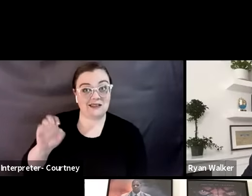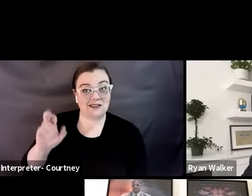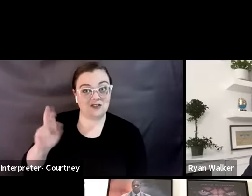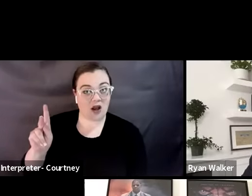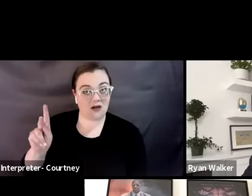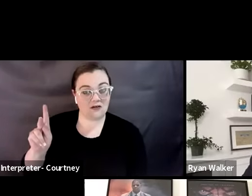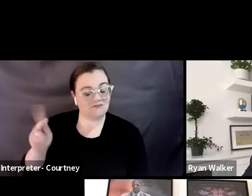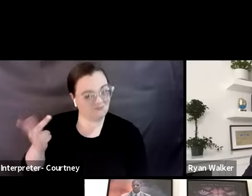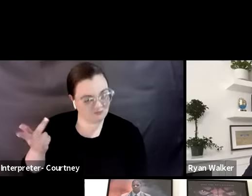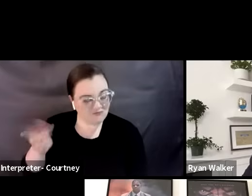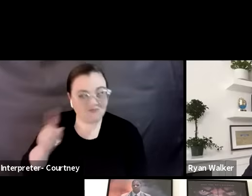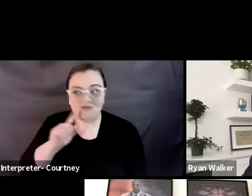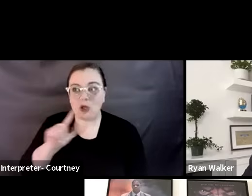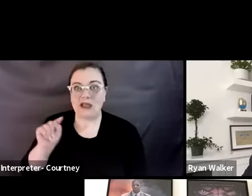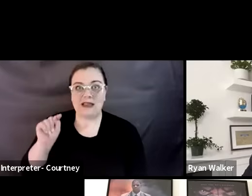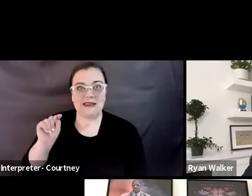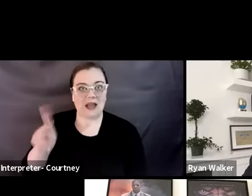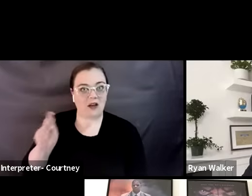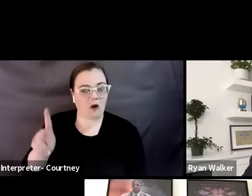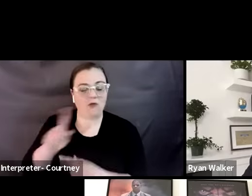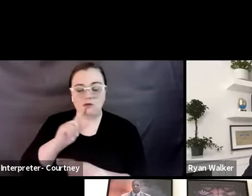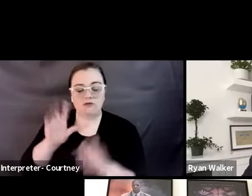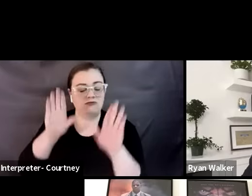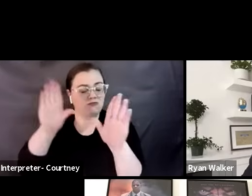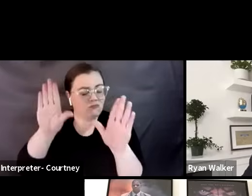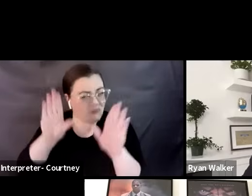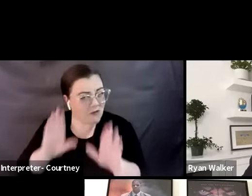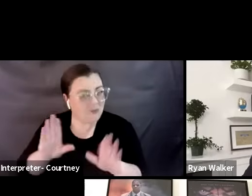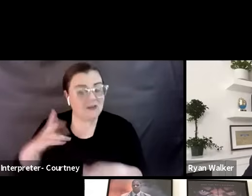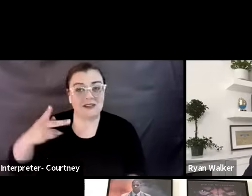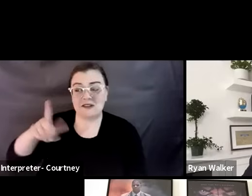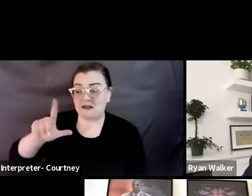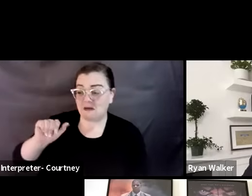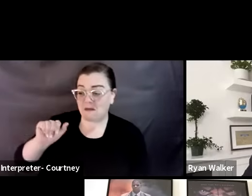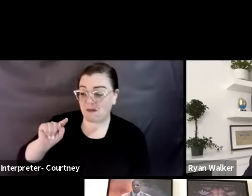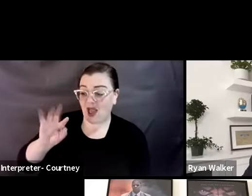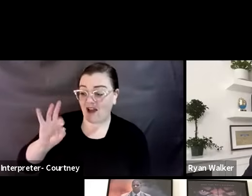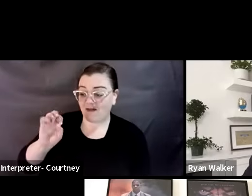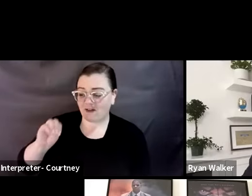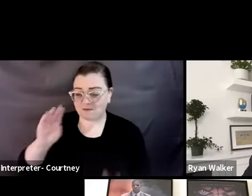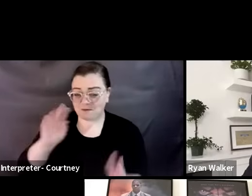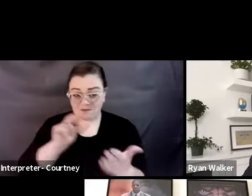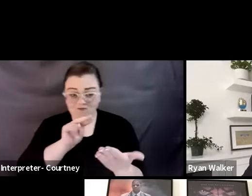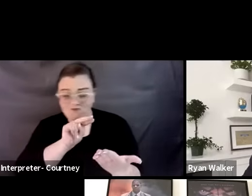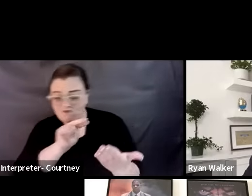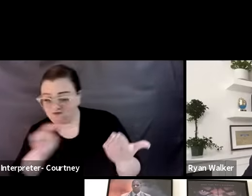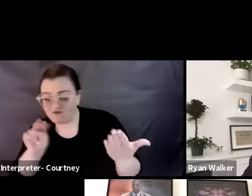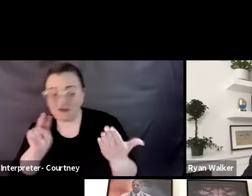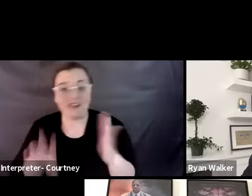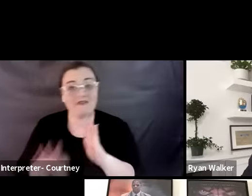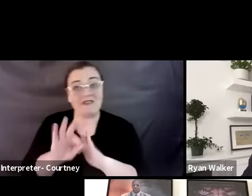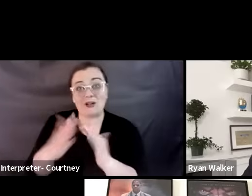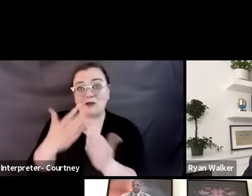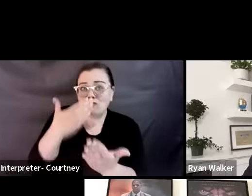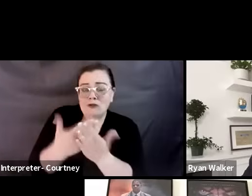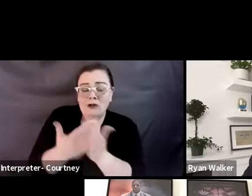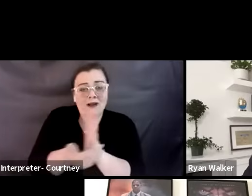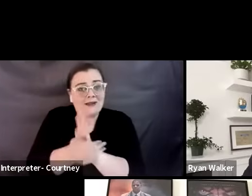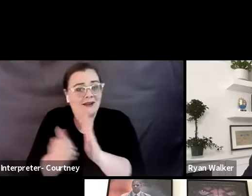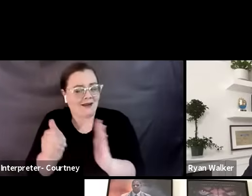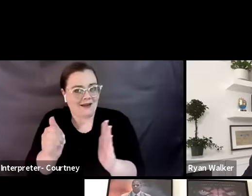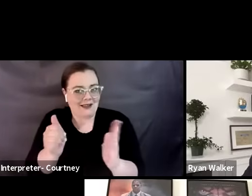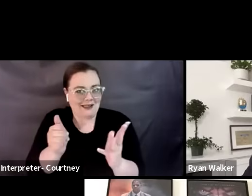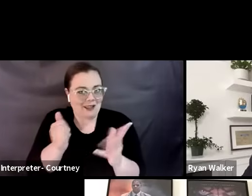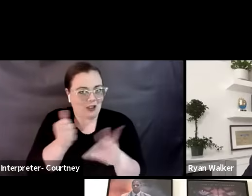look for an amazing, talented creators, sometimes in the middle of nowhere,